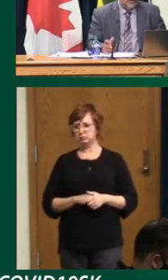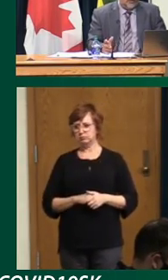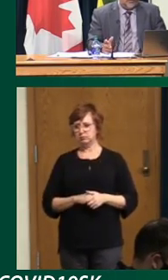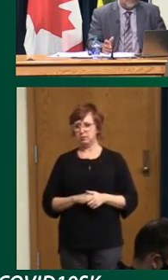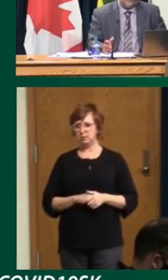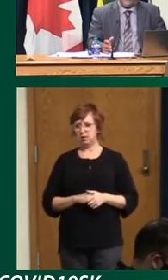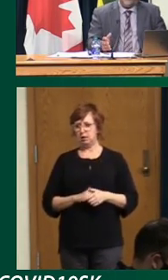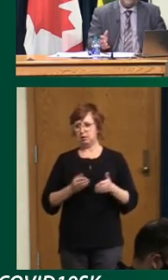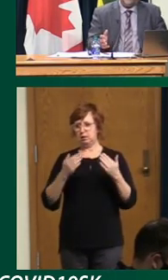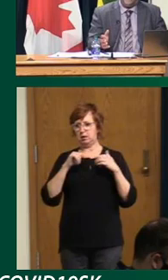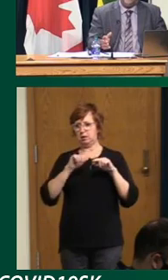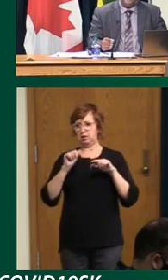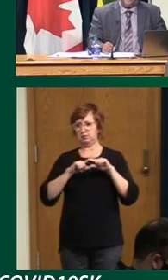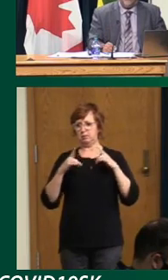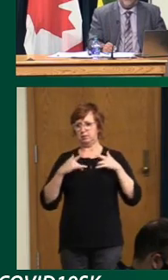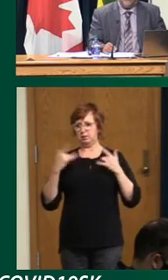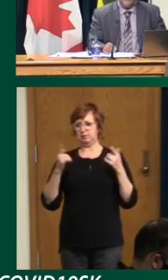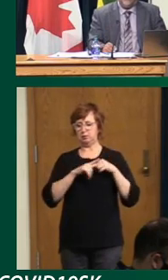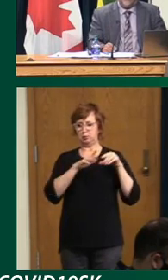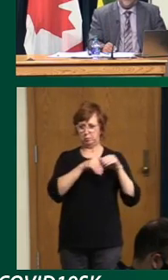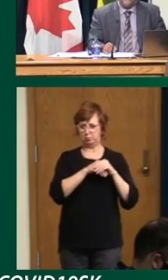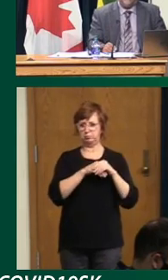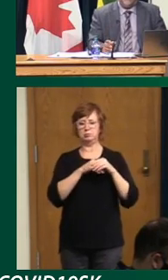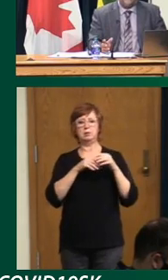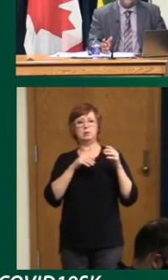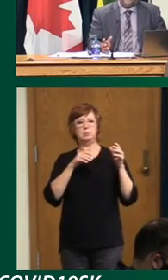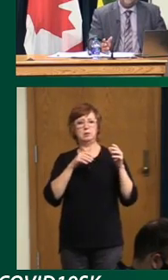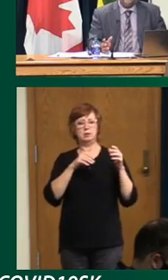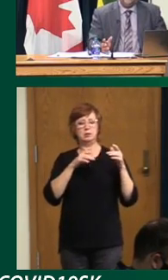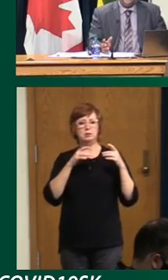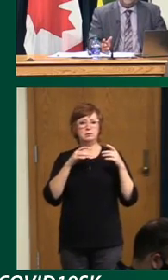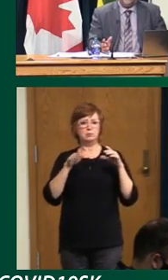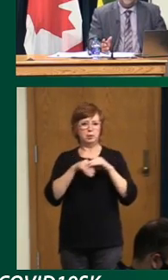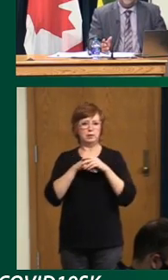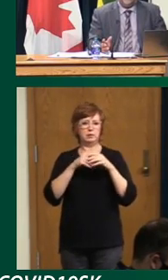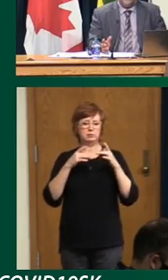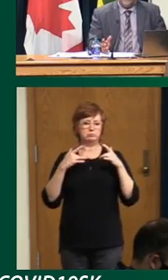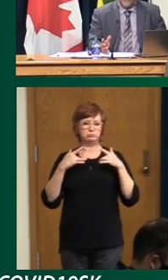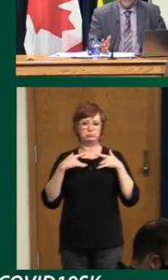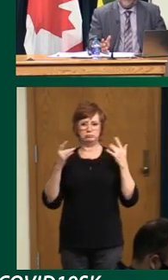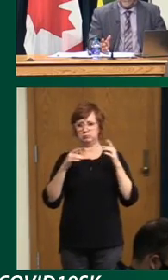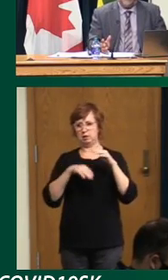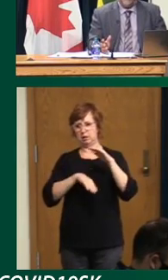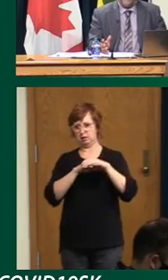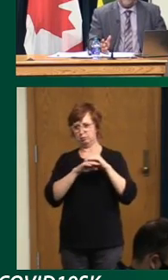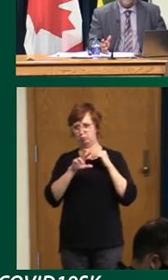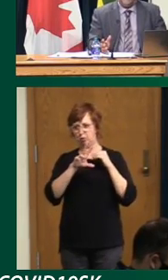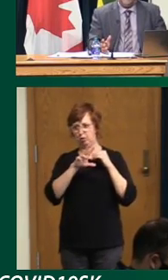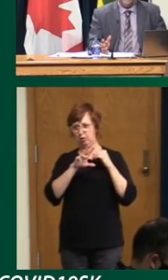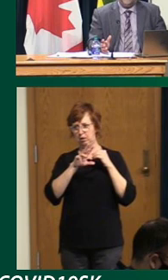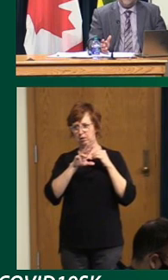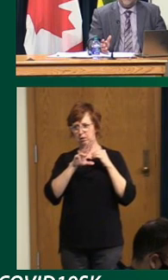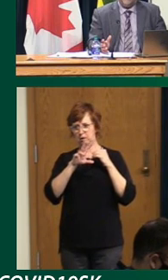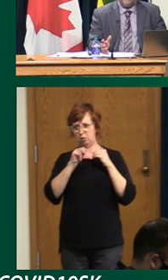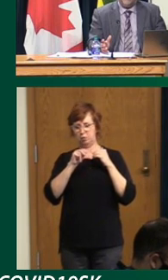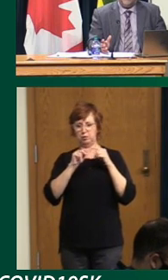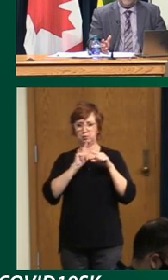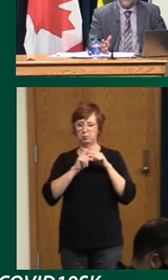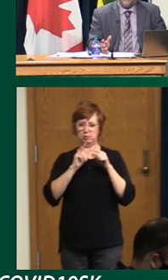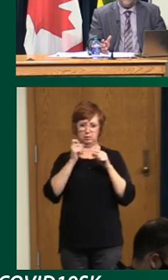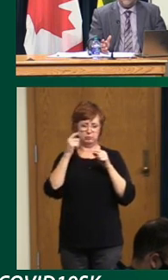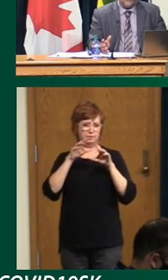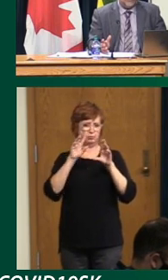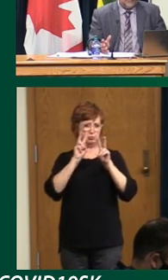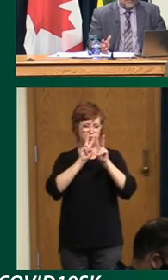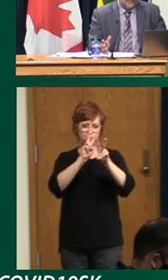a wedding or funeral, right now receptions of up to 30 are allowed, but this is a time to, have as small as a reception as